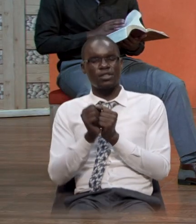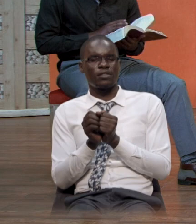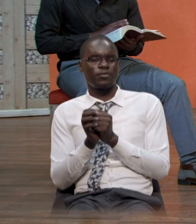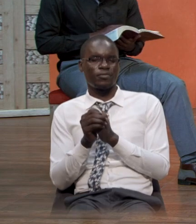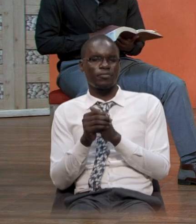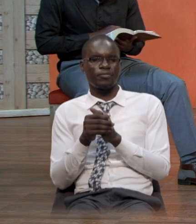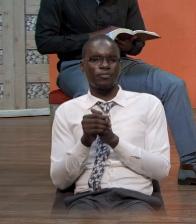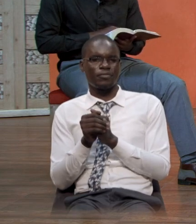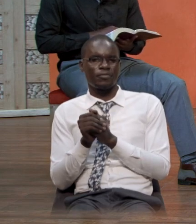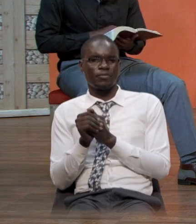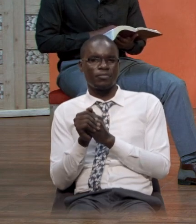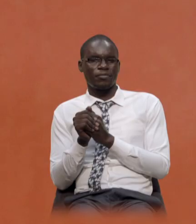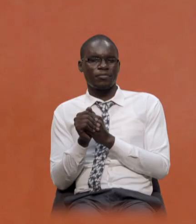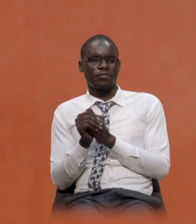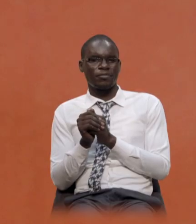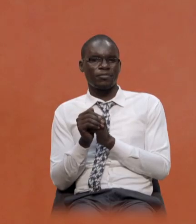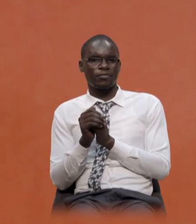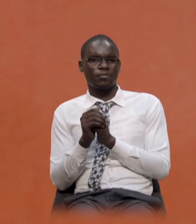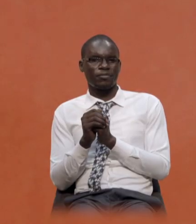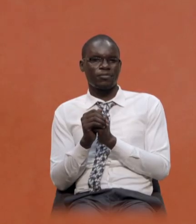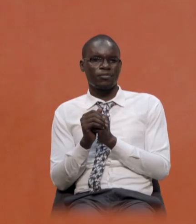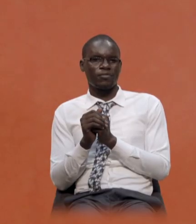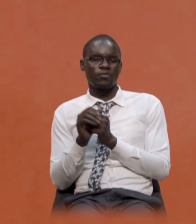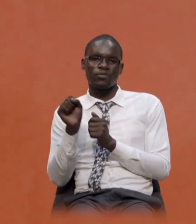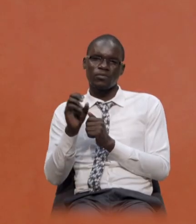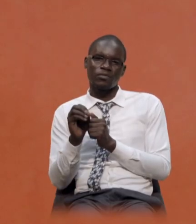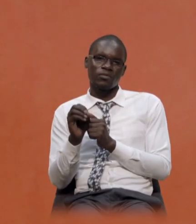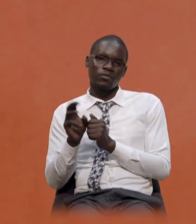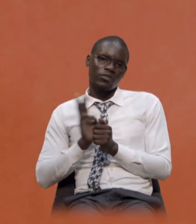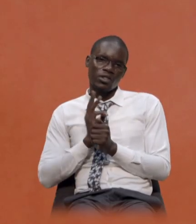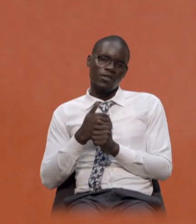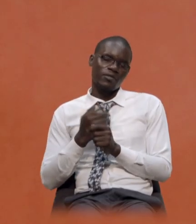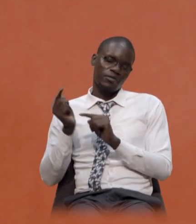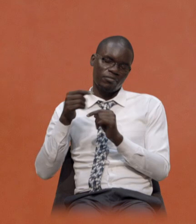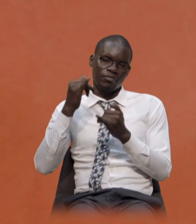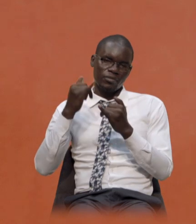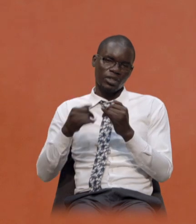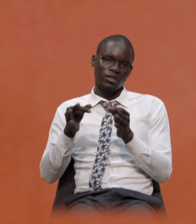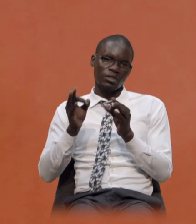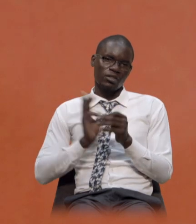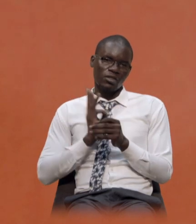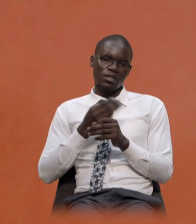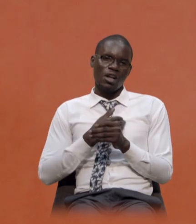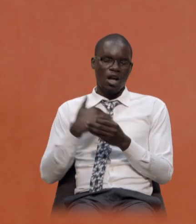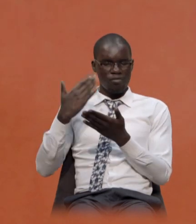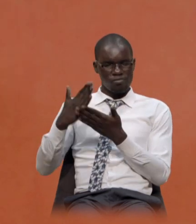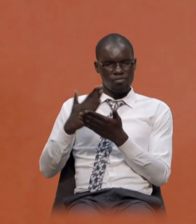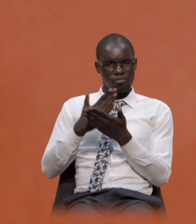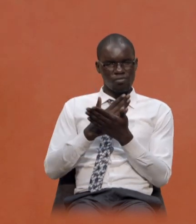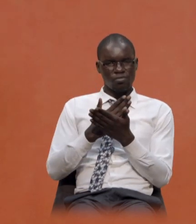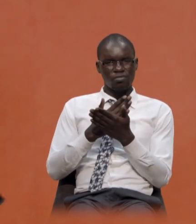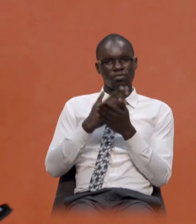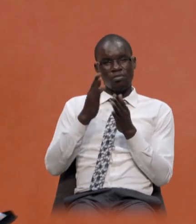18. You'll find him there. So, we have come to the end of our session.